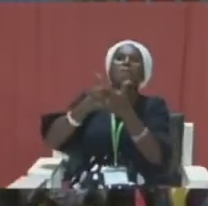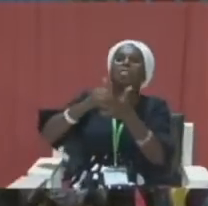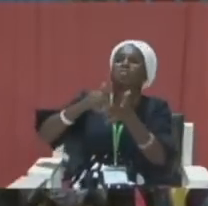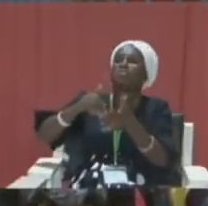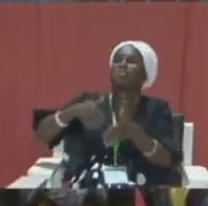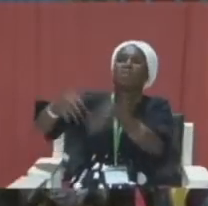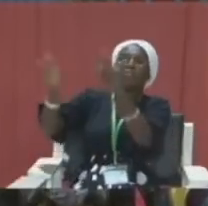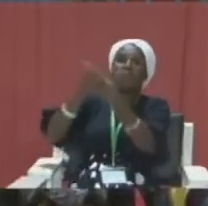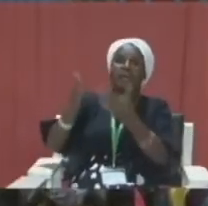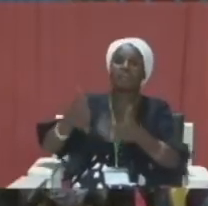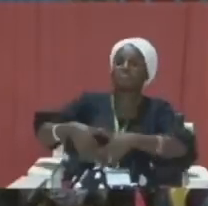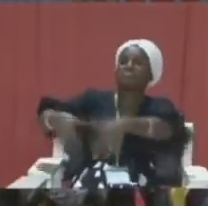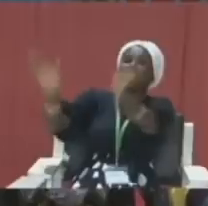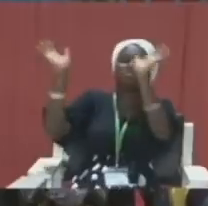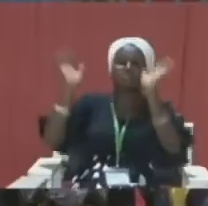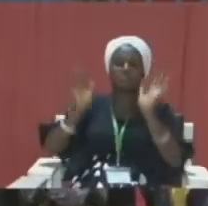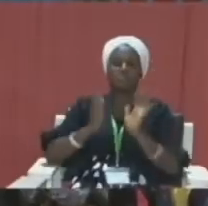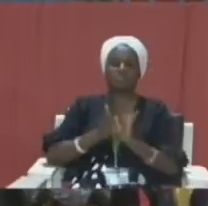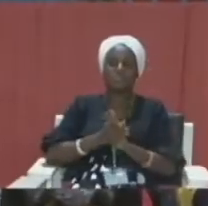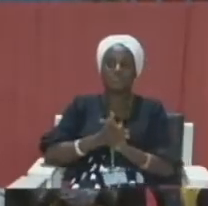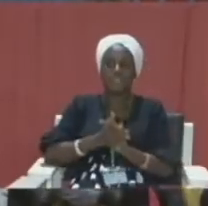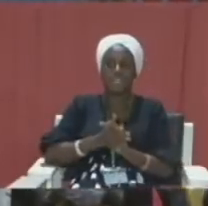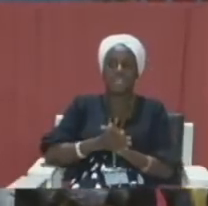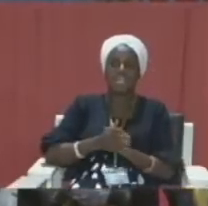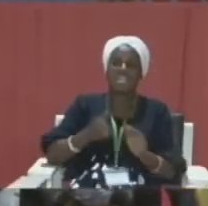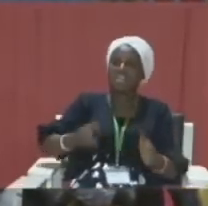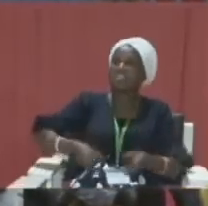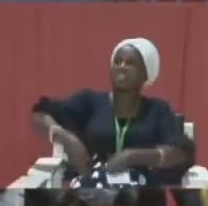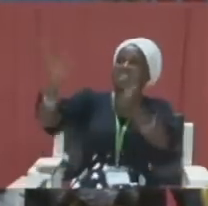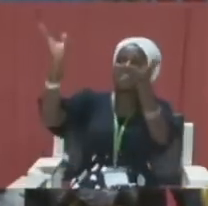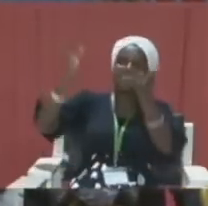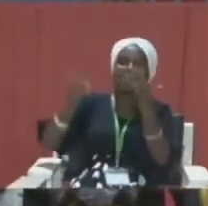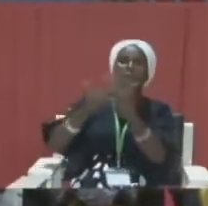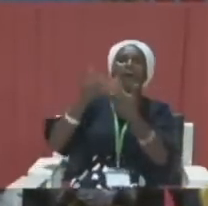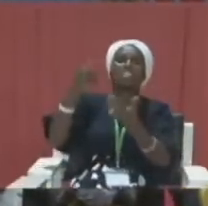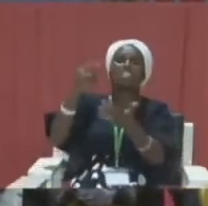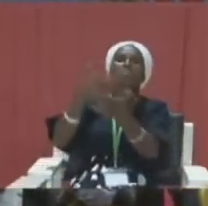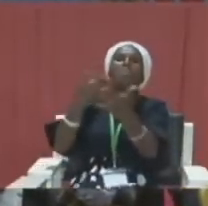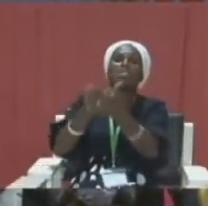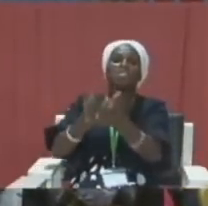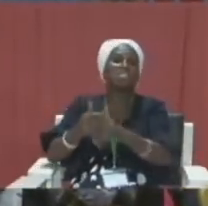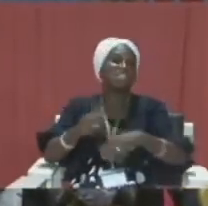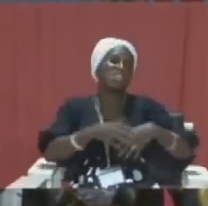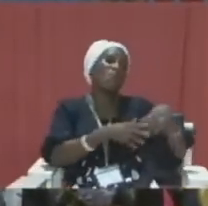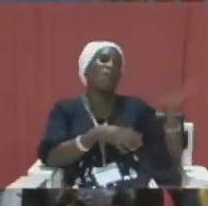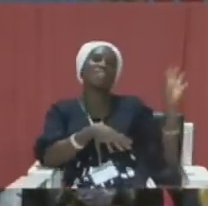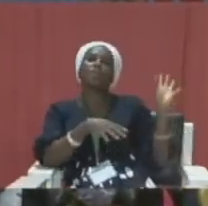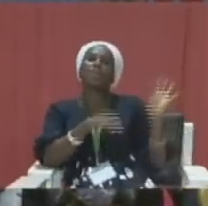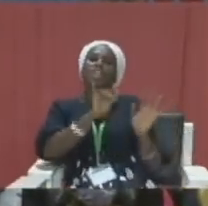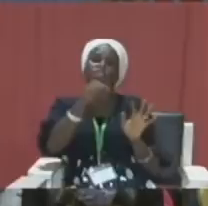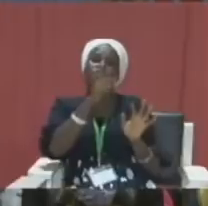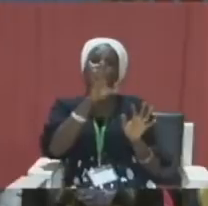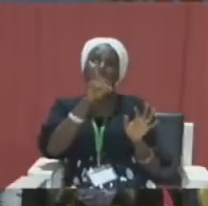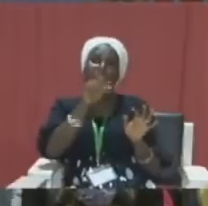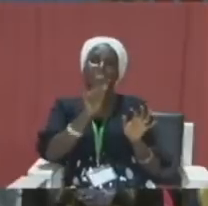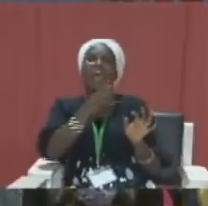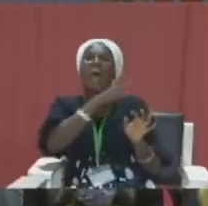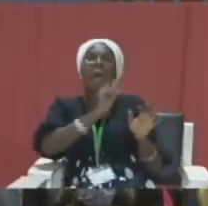said, "See to it." He poured the money. He went away. He hung